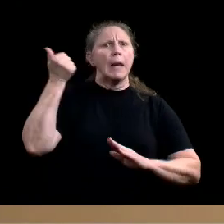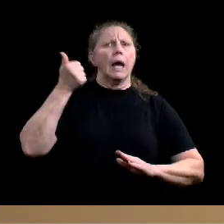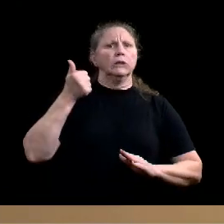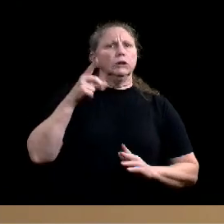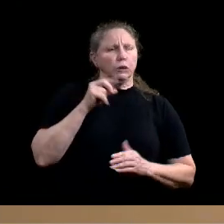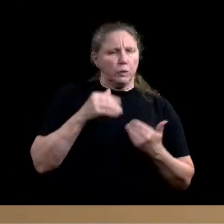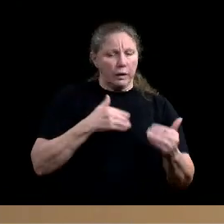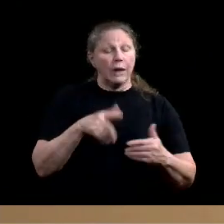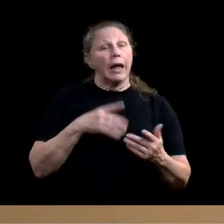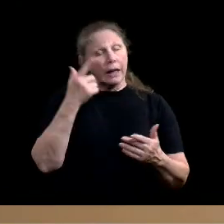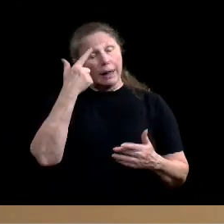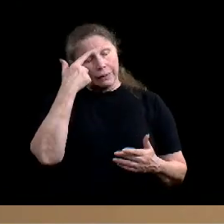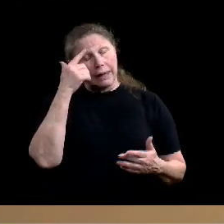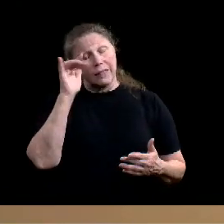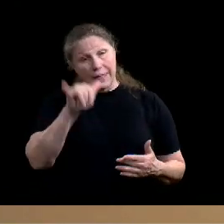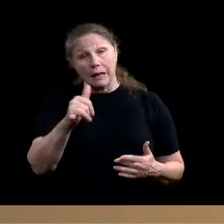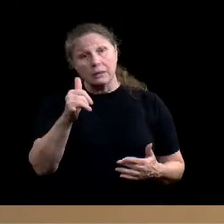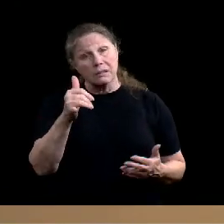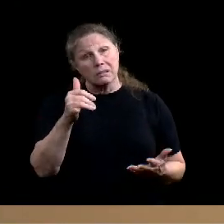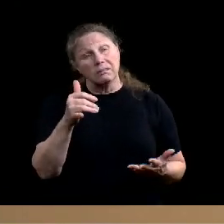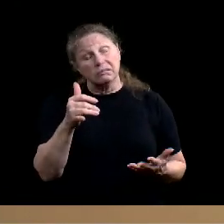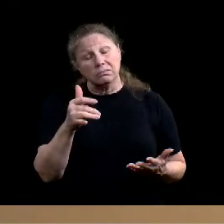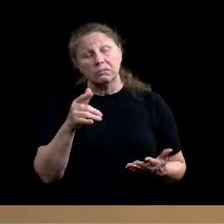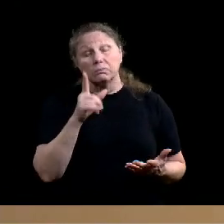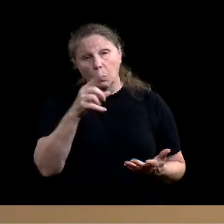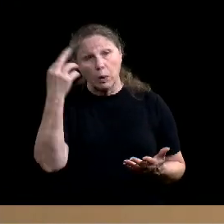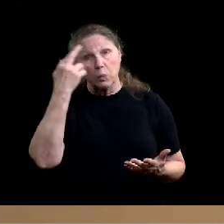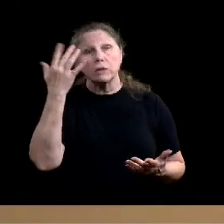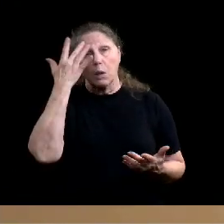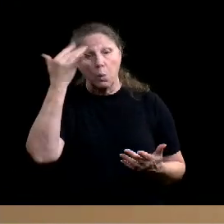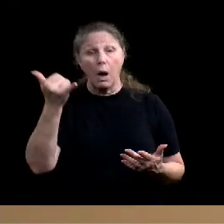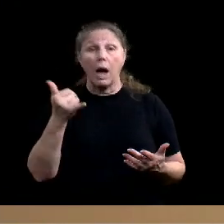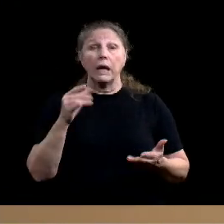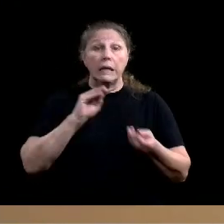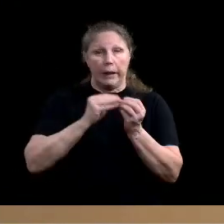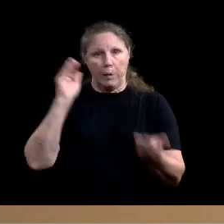in McLennan County. But the